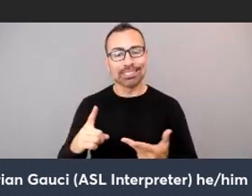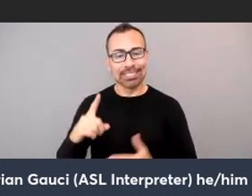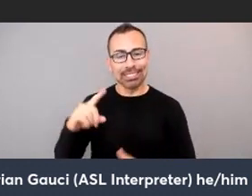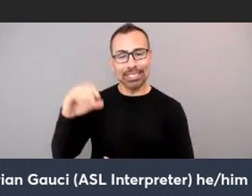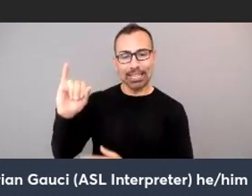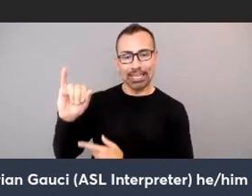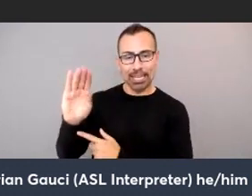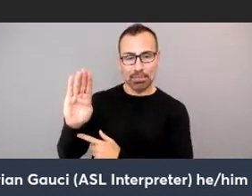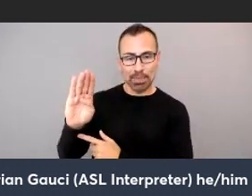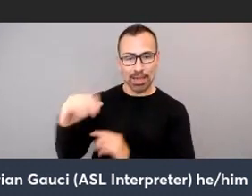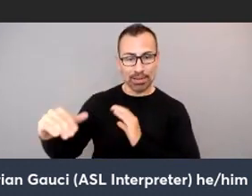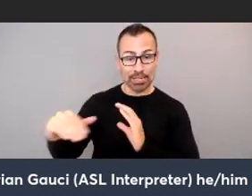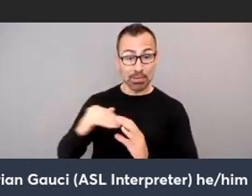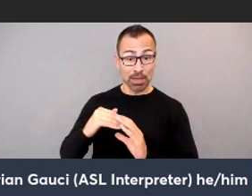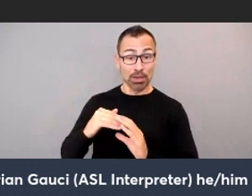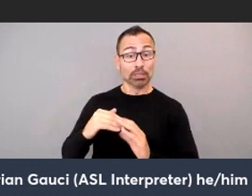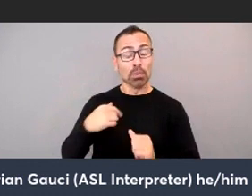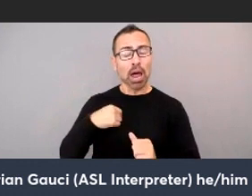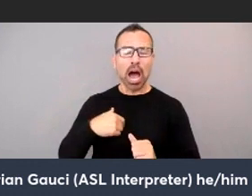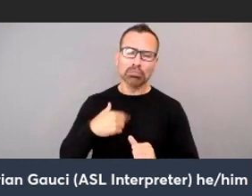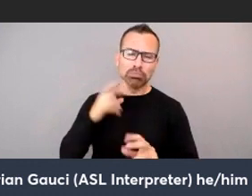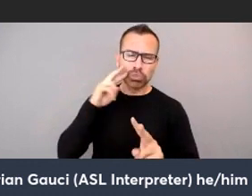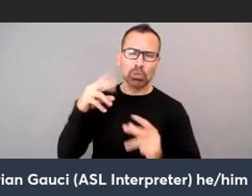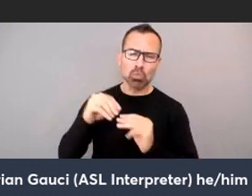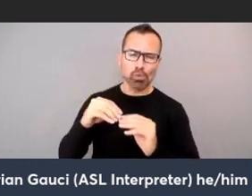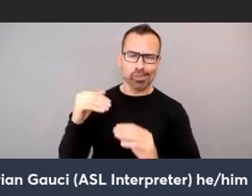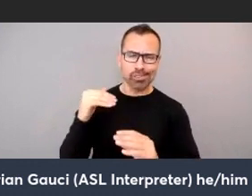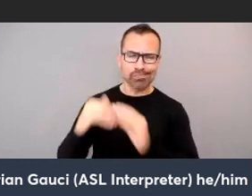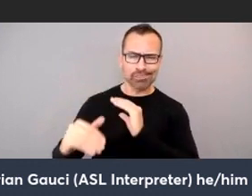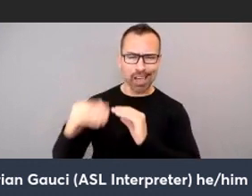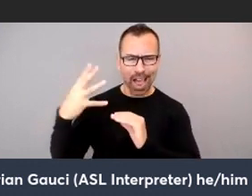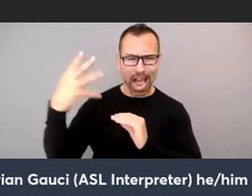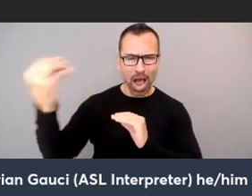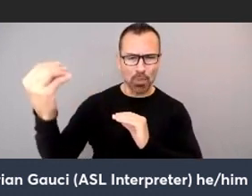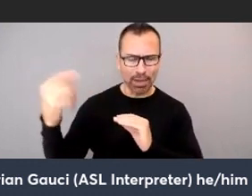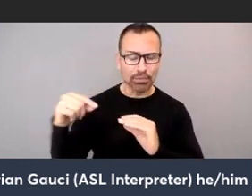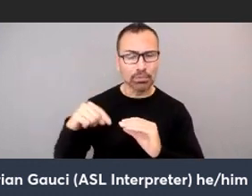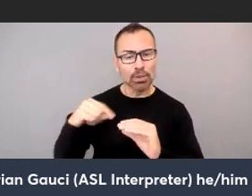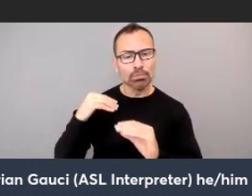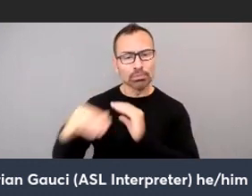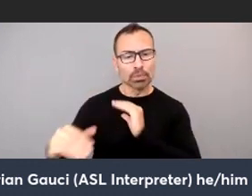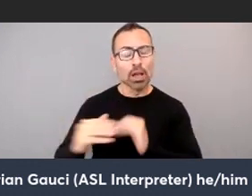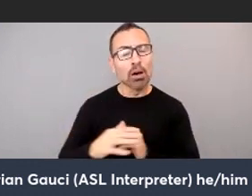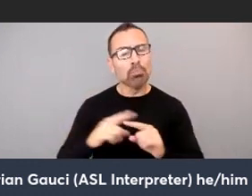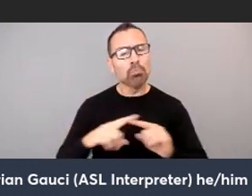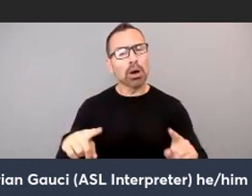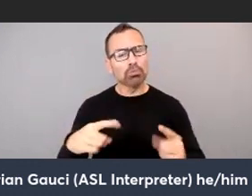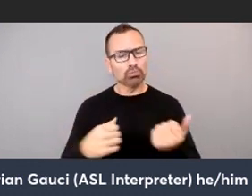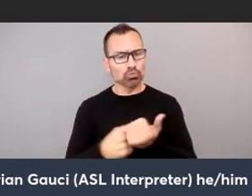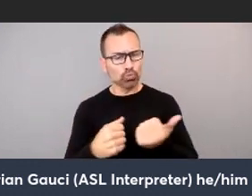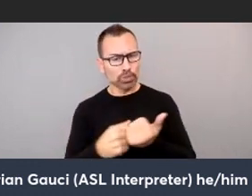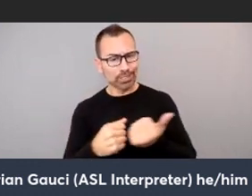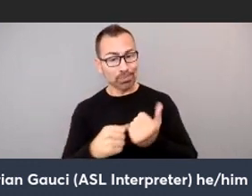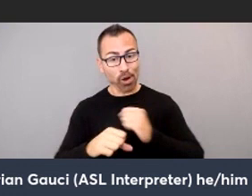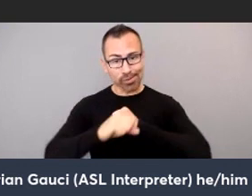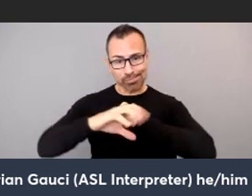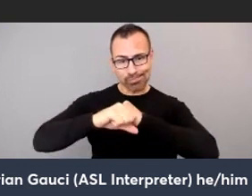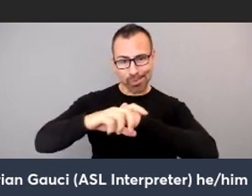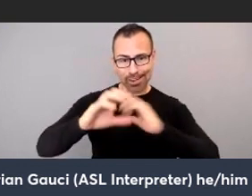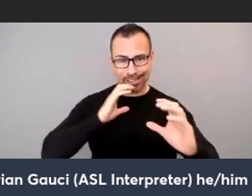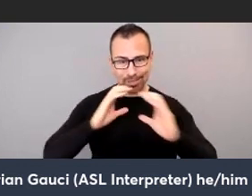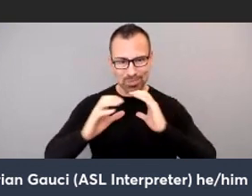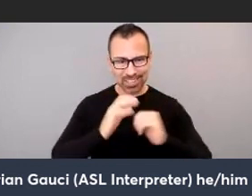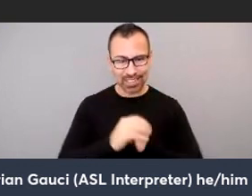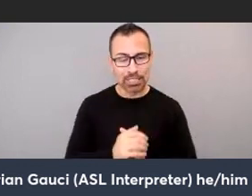outbound scenarios today. And we also support marketing communications. And this is for businesses that need to stay in touch